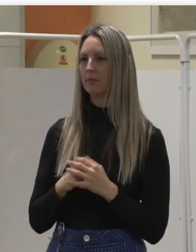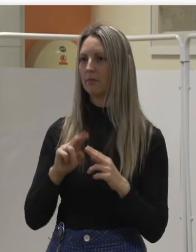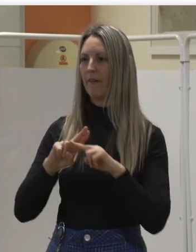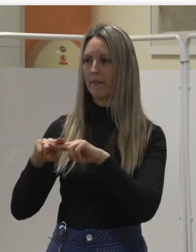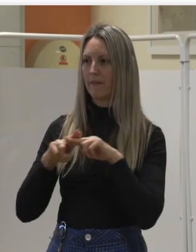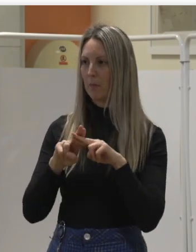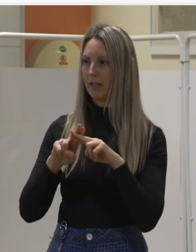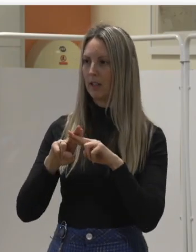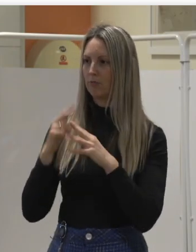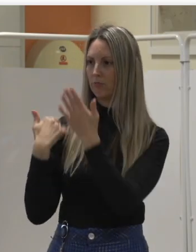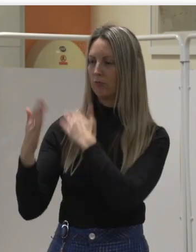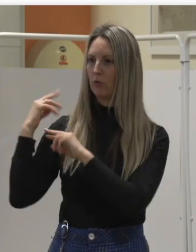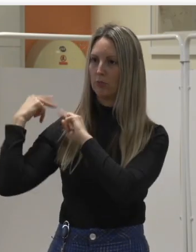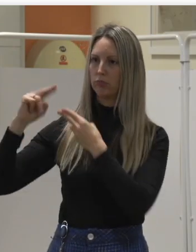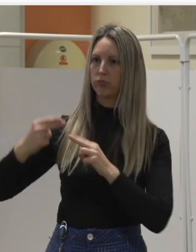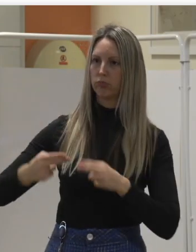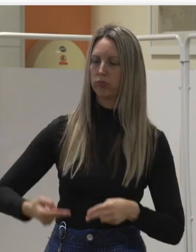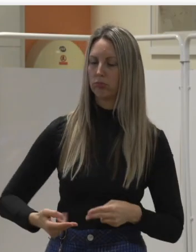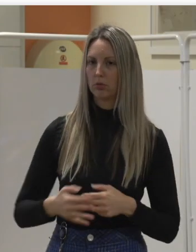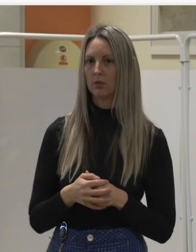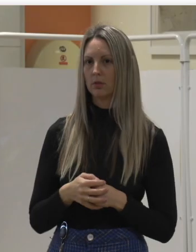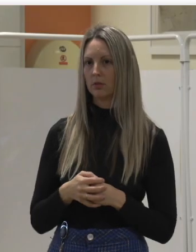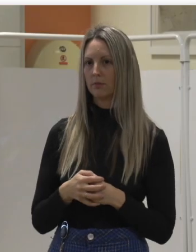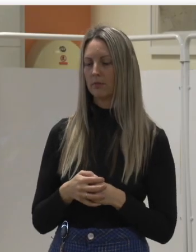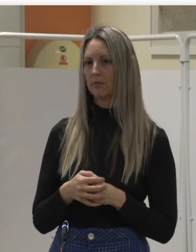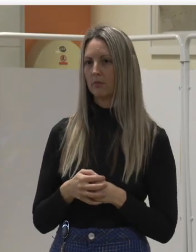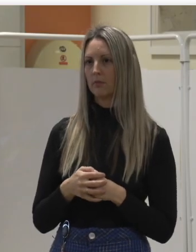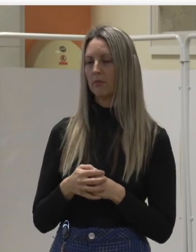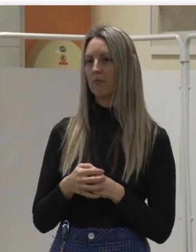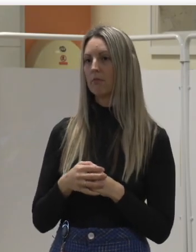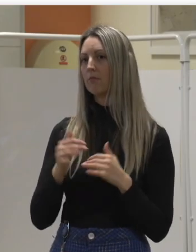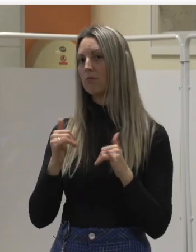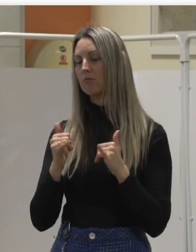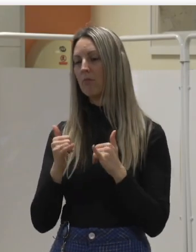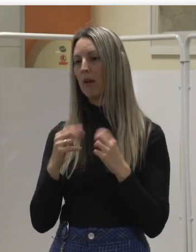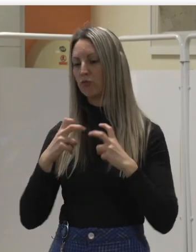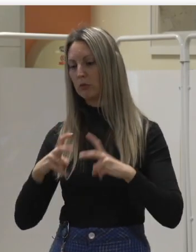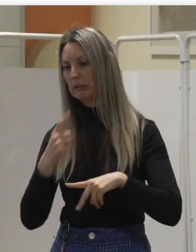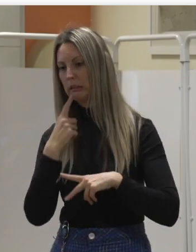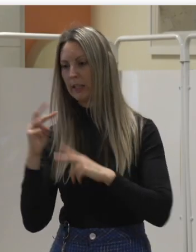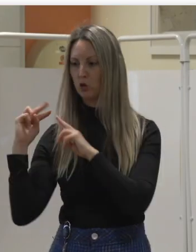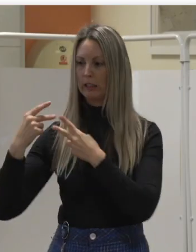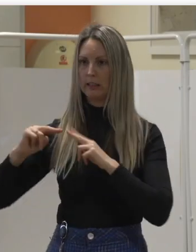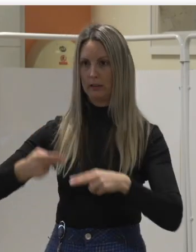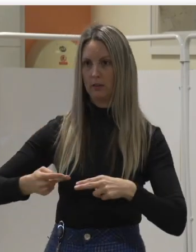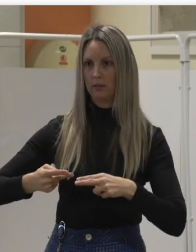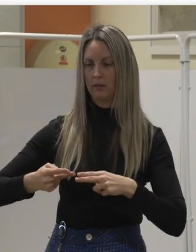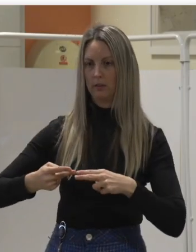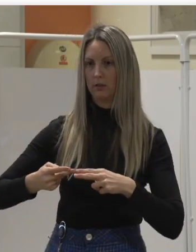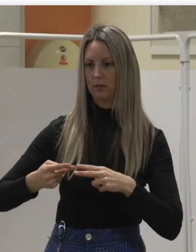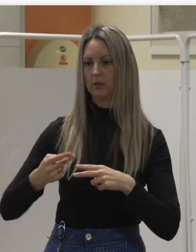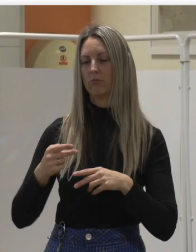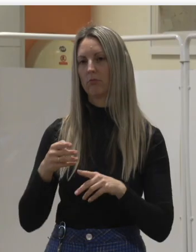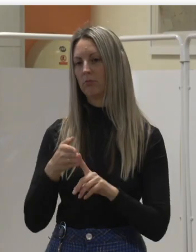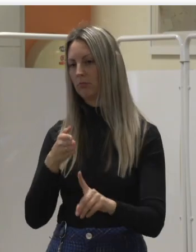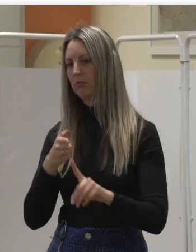genetic studies which suggest that there are changes in the genetic mutations, and some people with certain types of